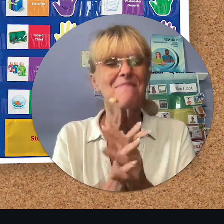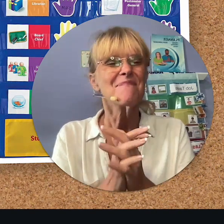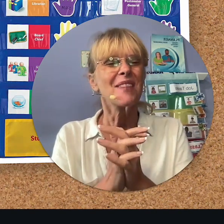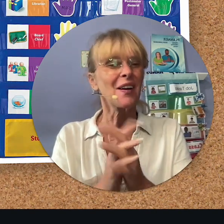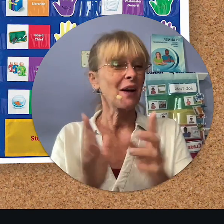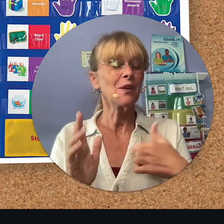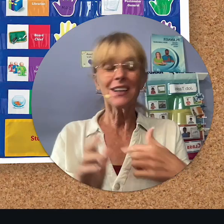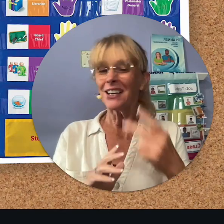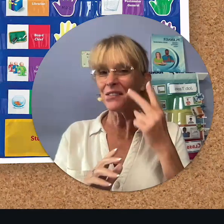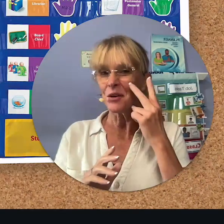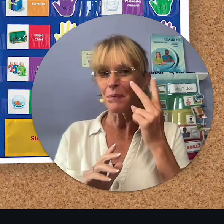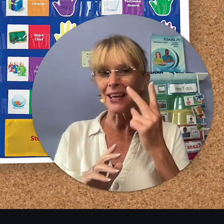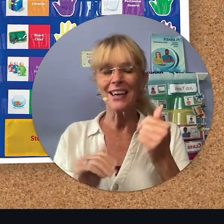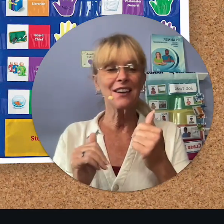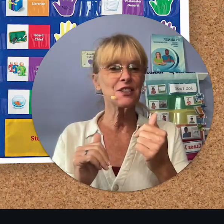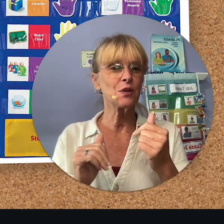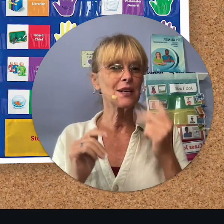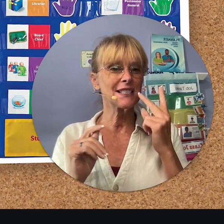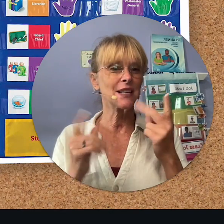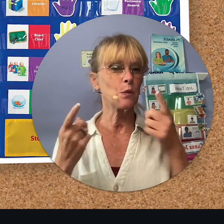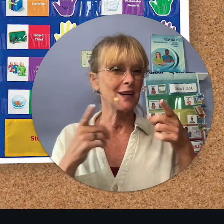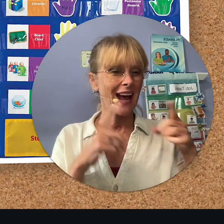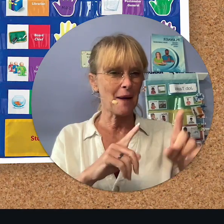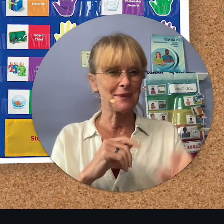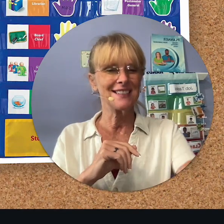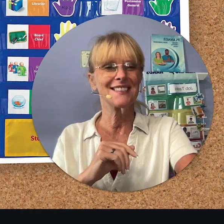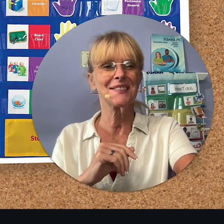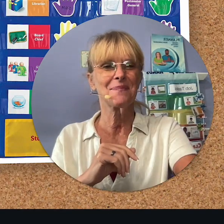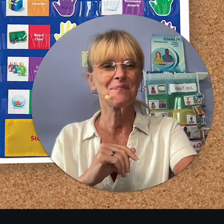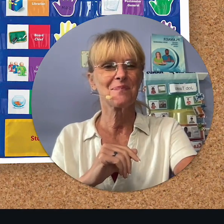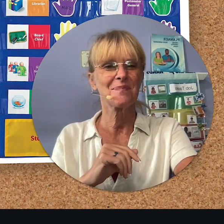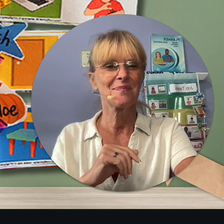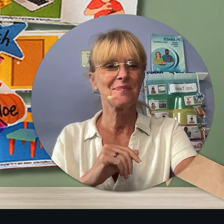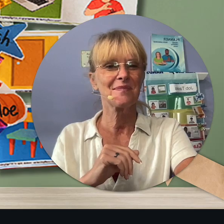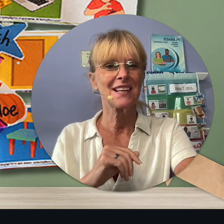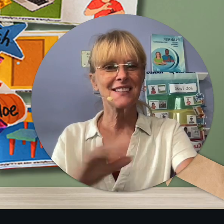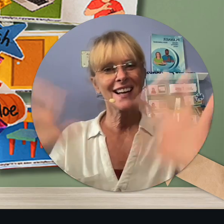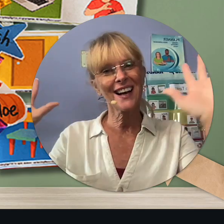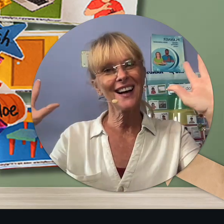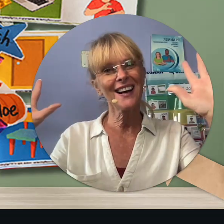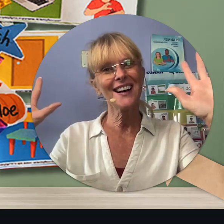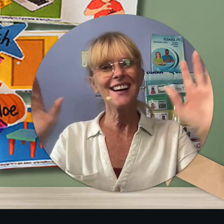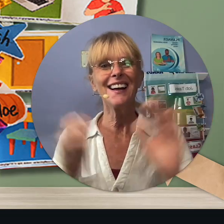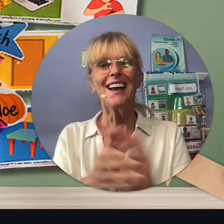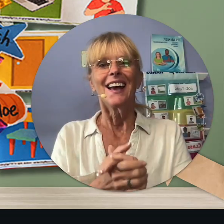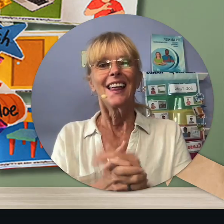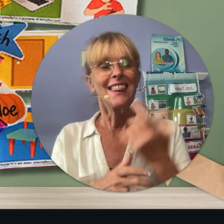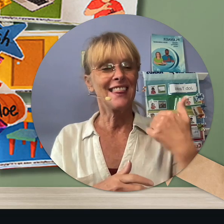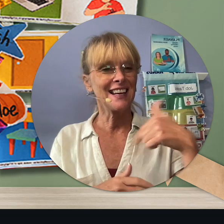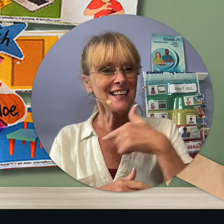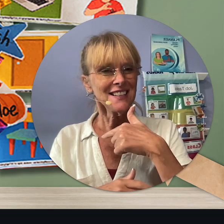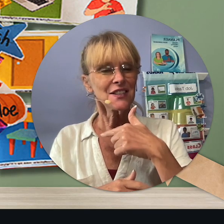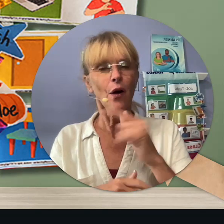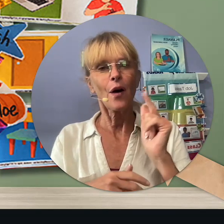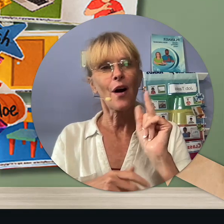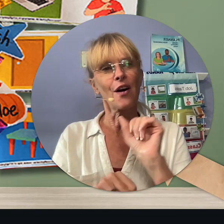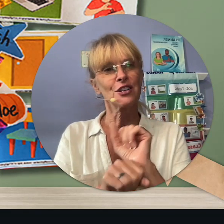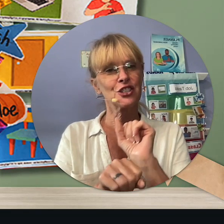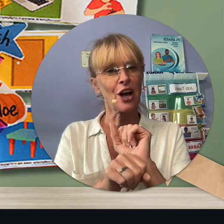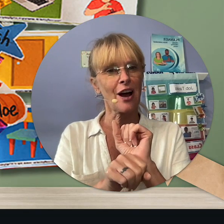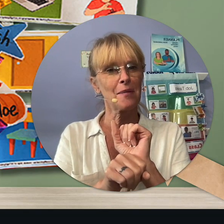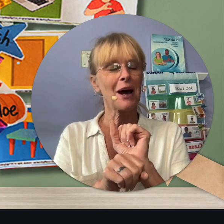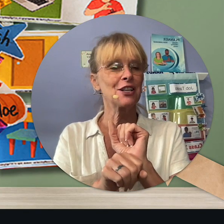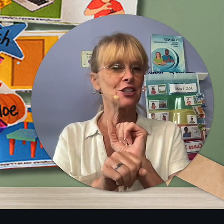ready? Okay, we're going to give you a peek here so you can see what happens. Ta-da! These are